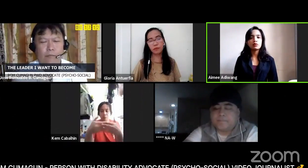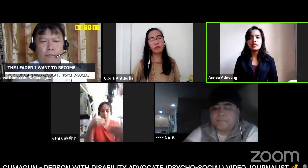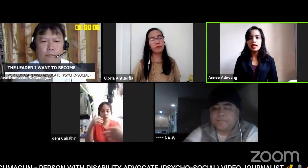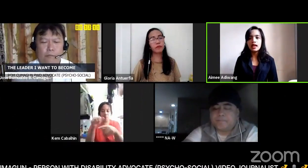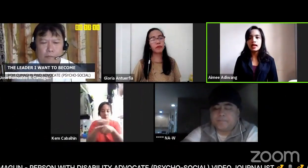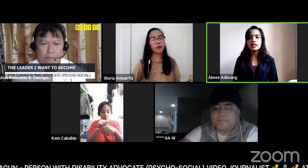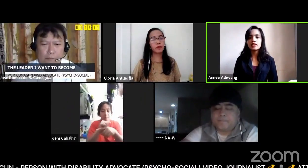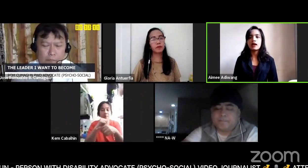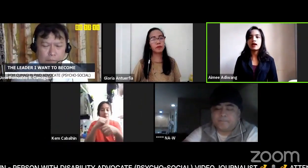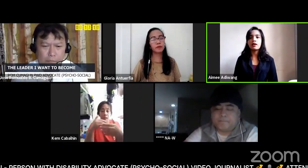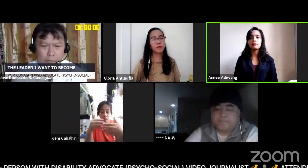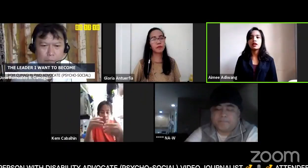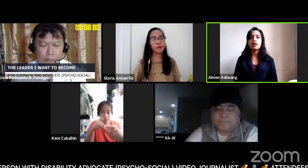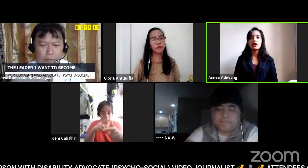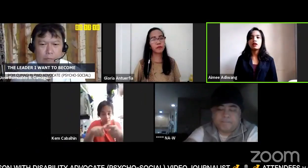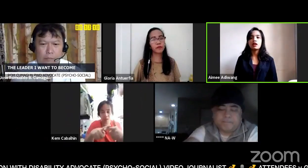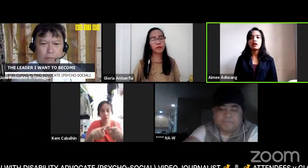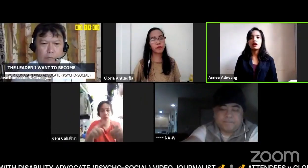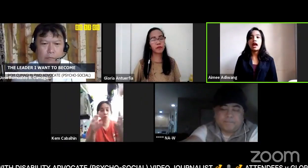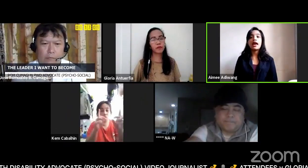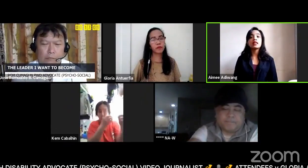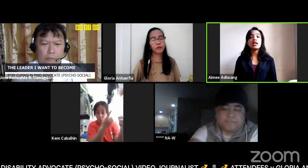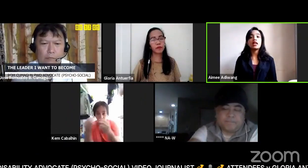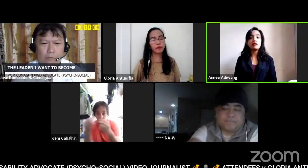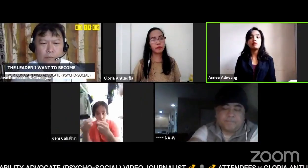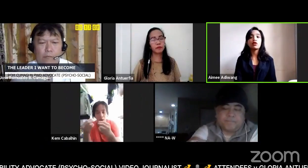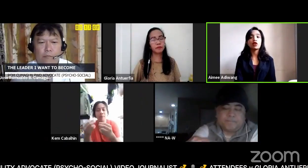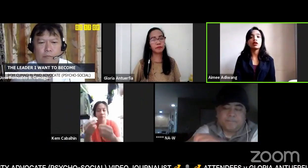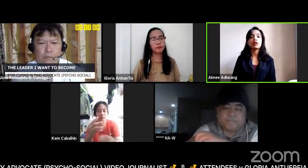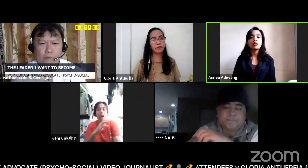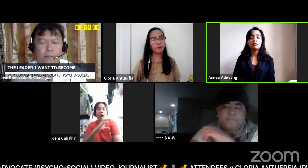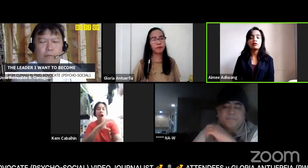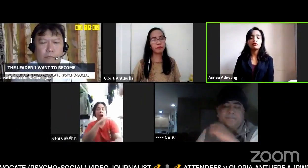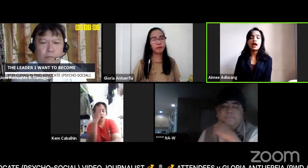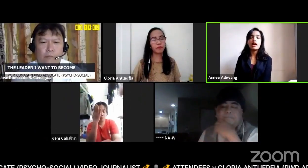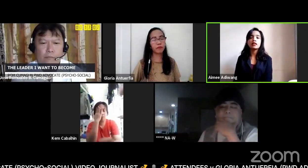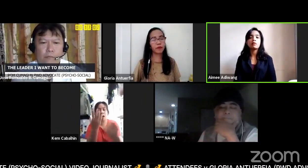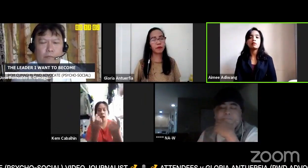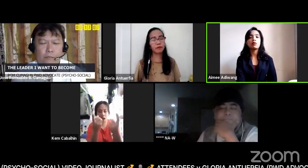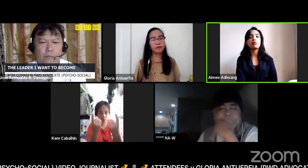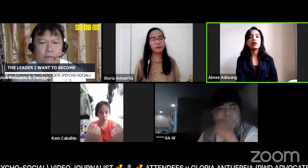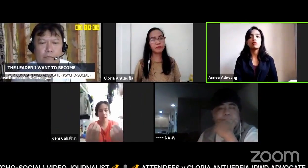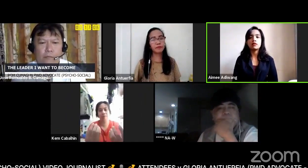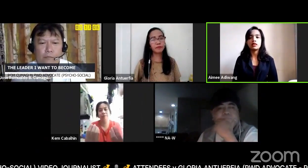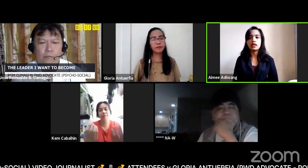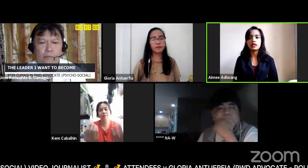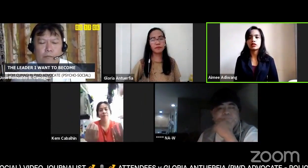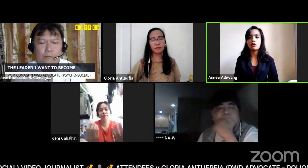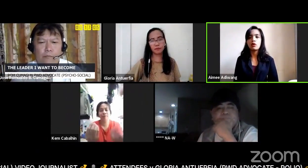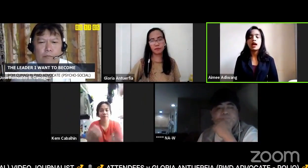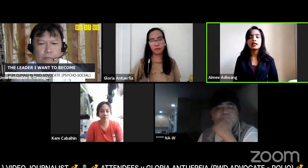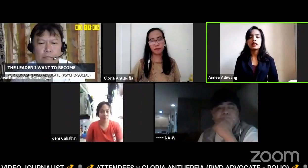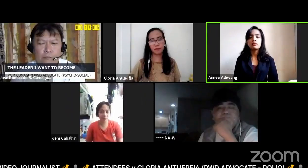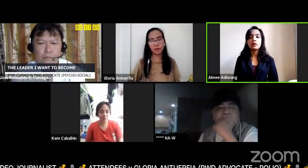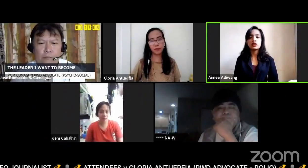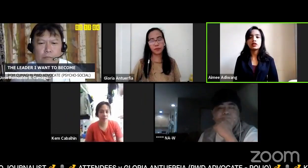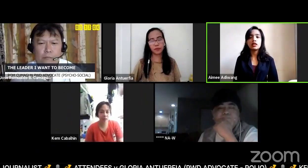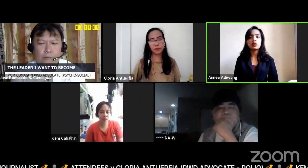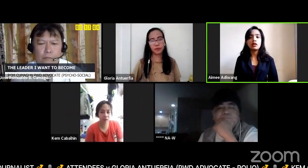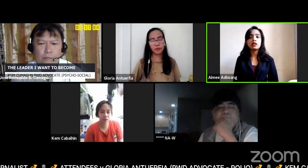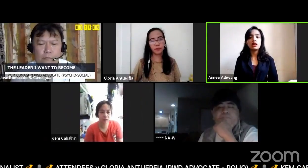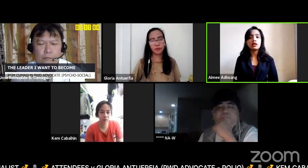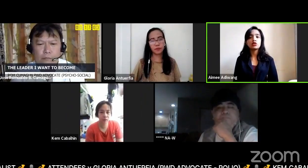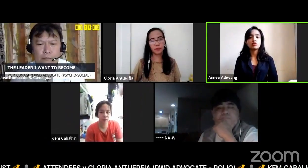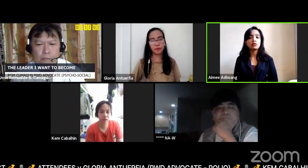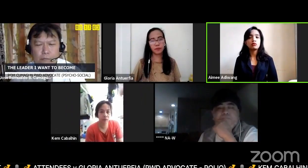when it comes to business, I had training before I had come up with my own business. So because